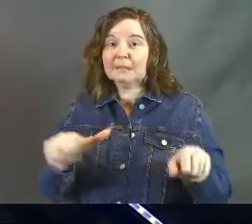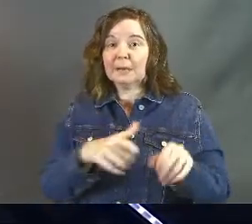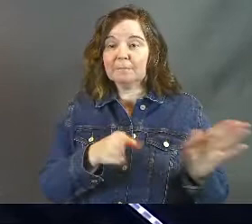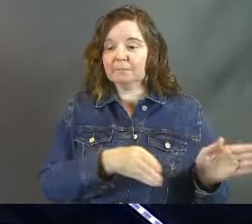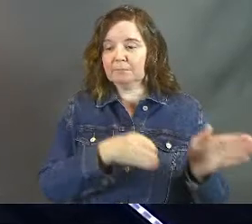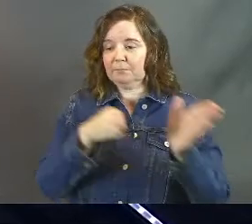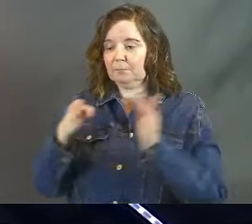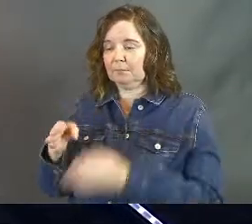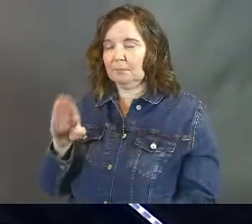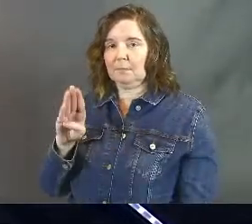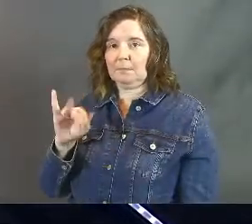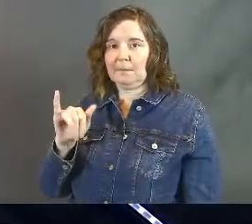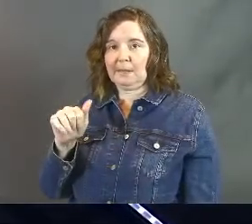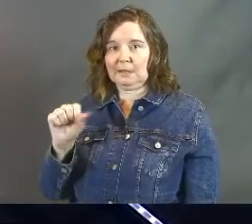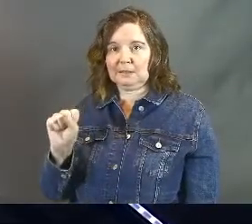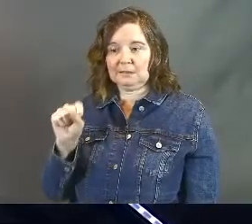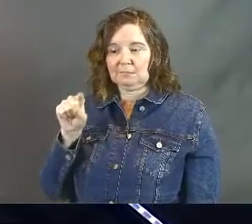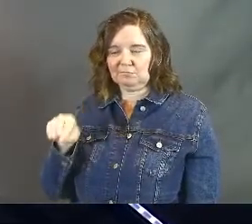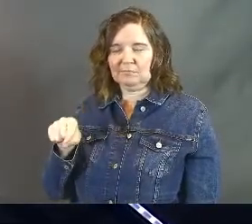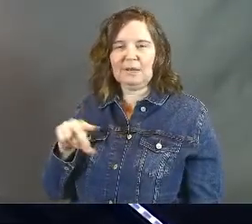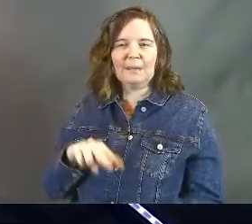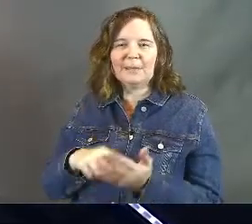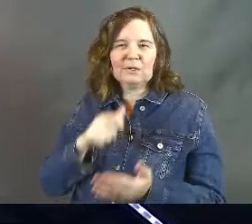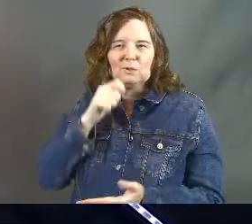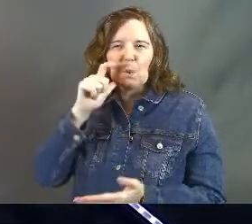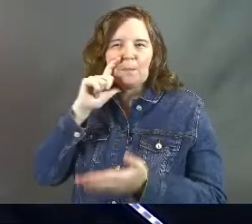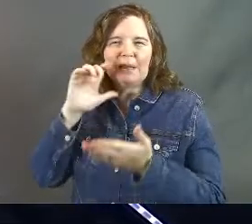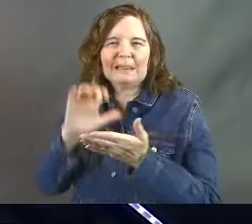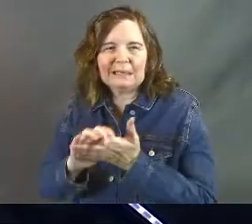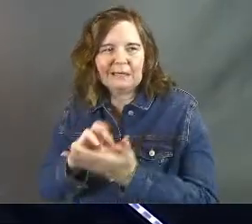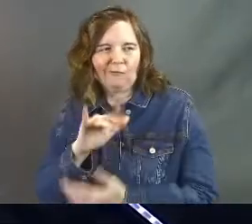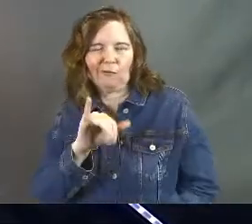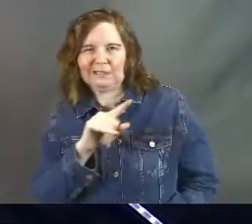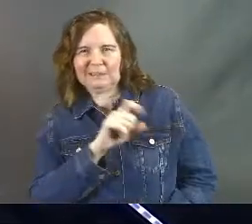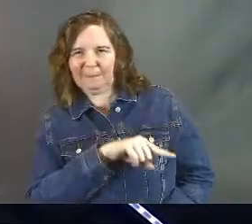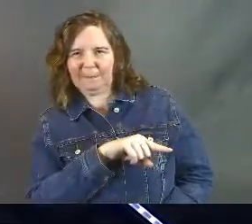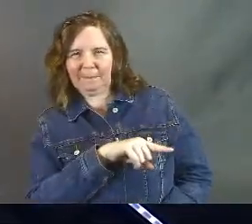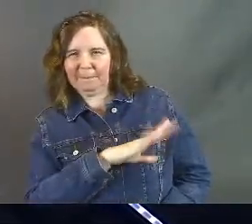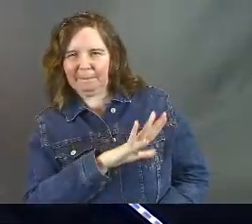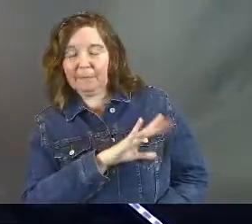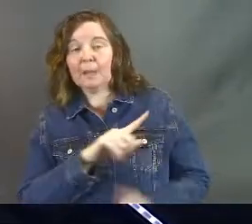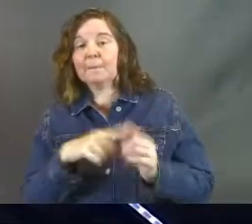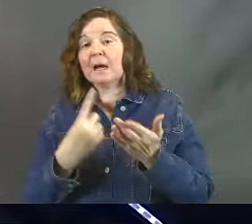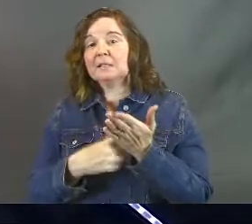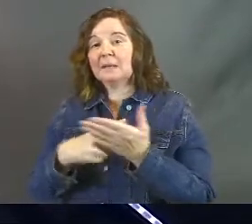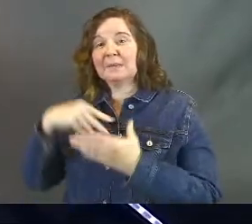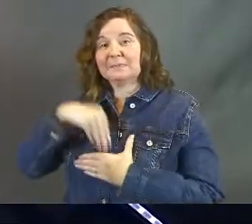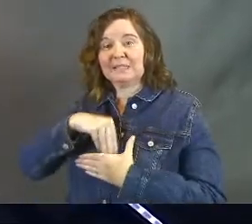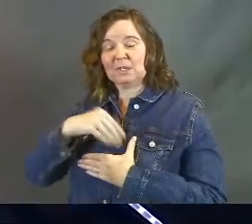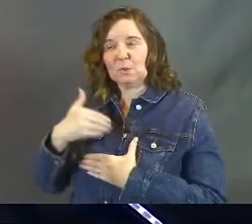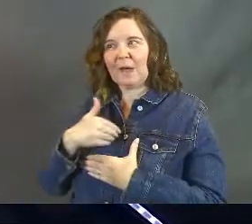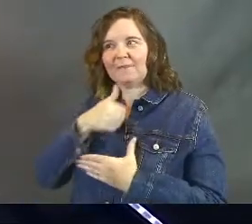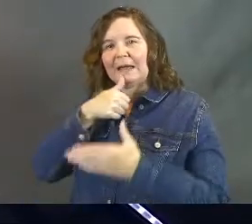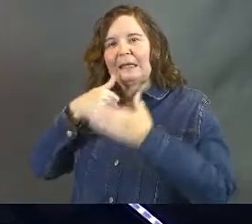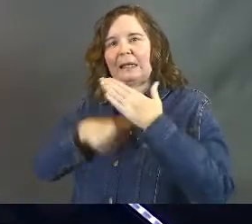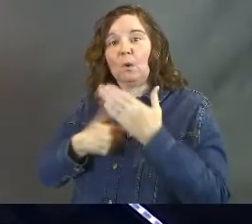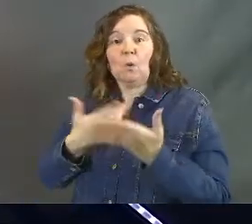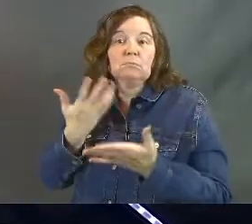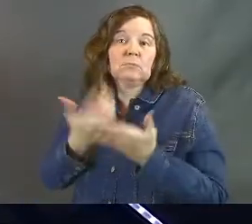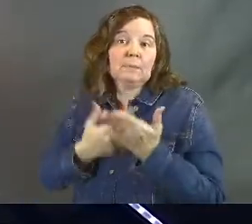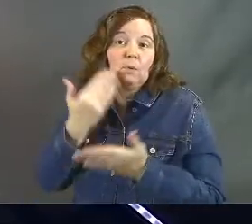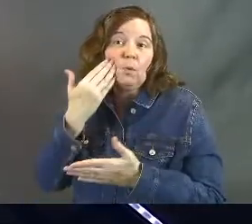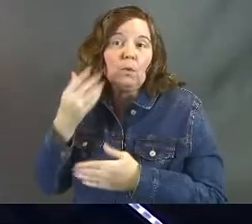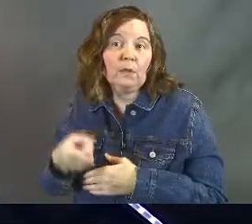And bias may be this thing where you don't believe the tenets of racism, but sometimes you have a hidden bias. Sometimes you even know it's